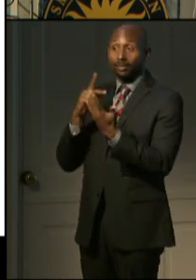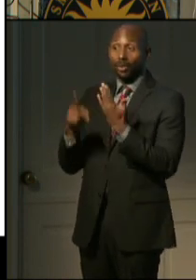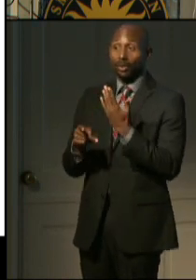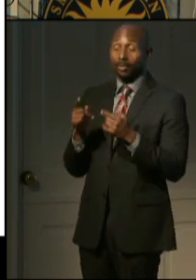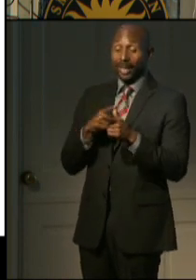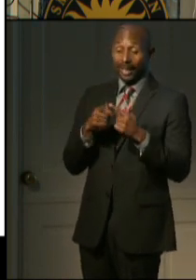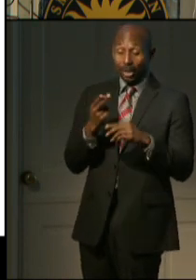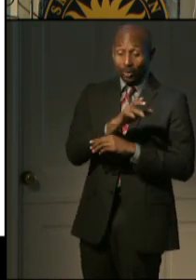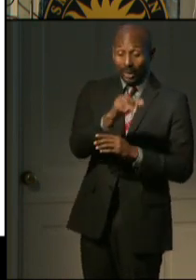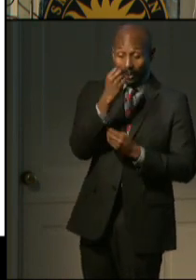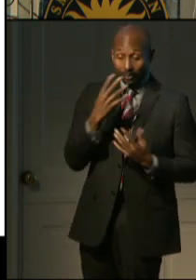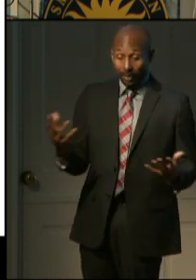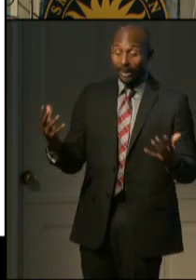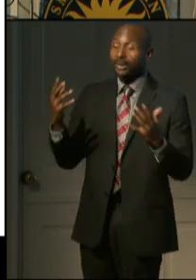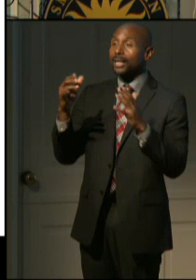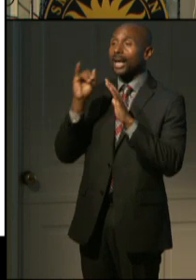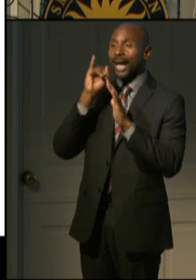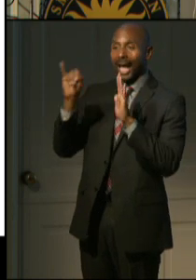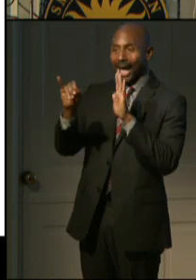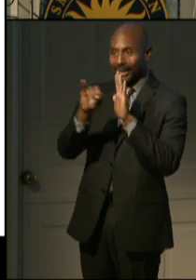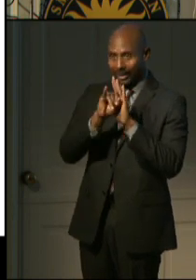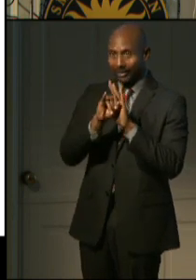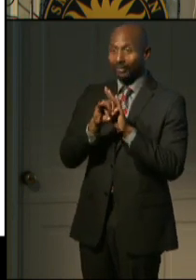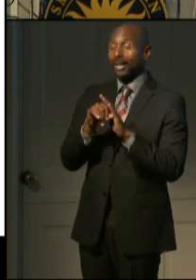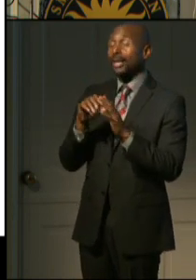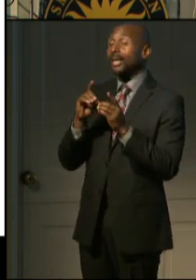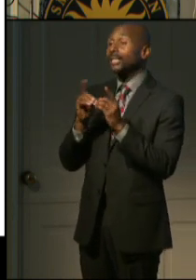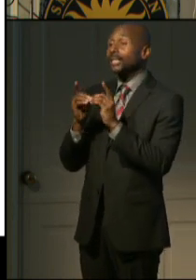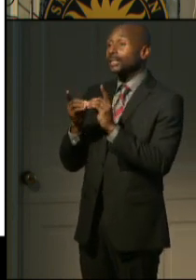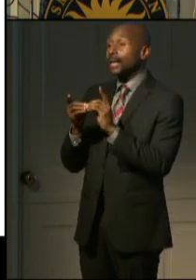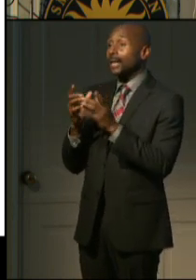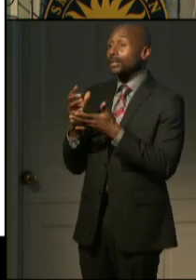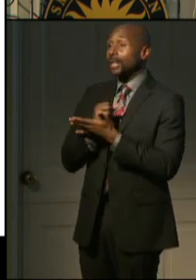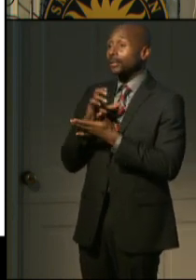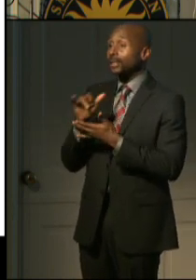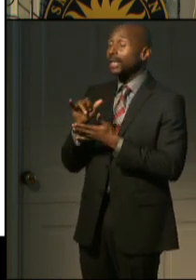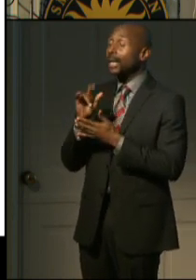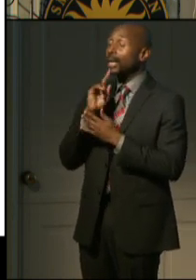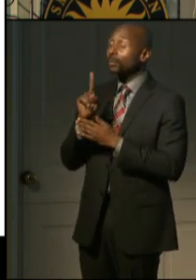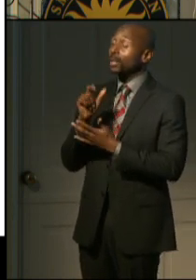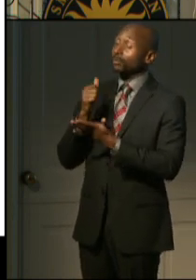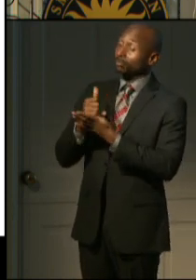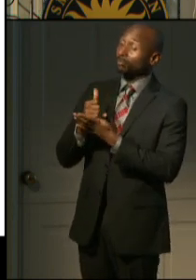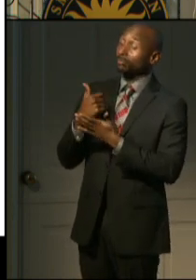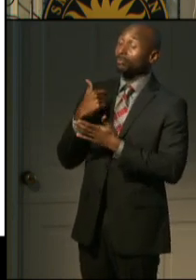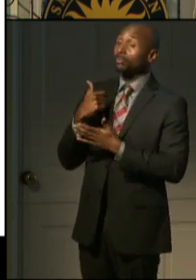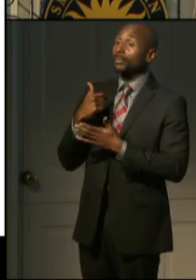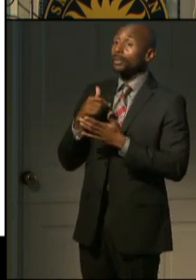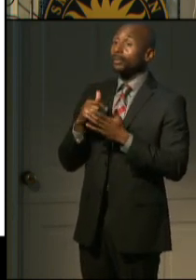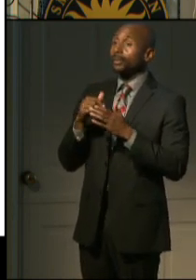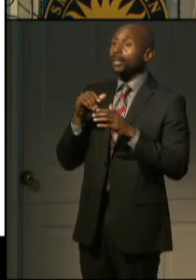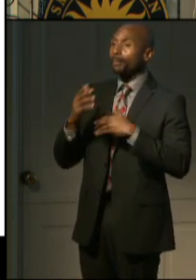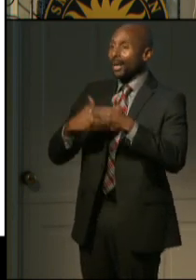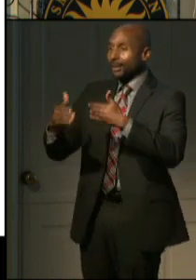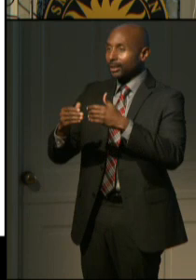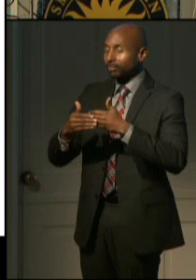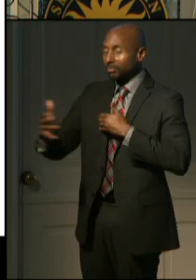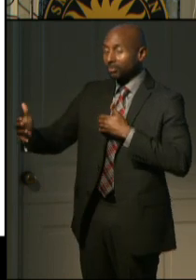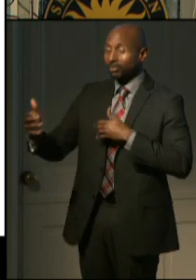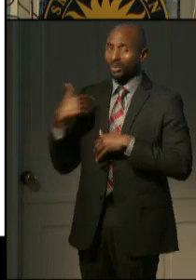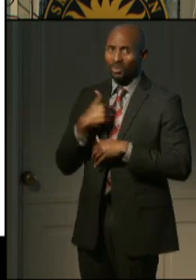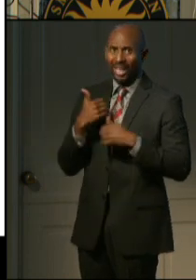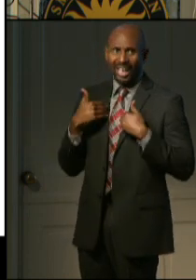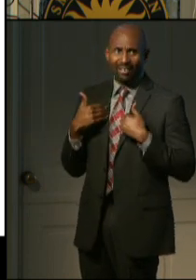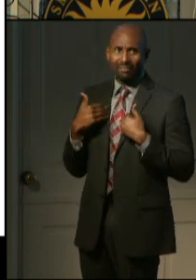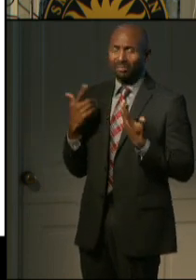to identify and digitize collections that are amenable to mass digitization processes, which when you have 155,